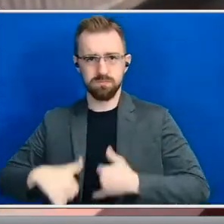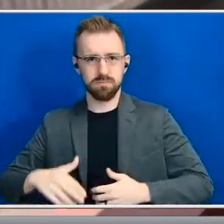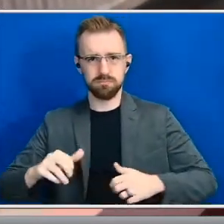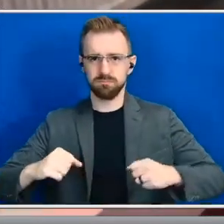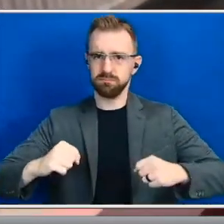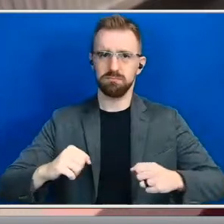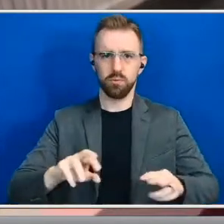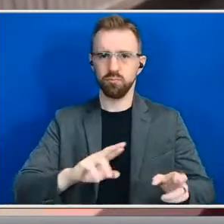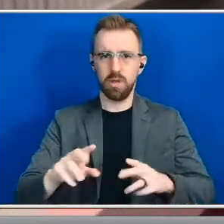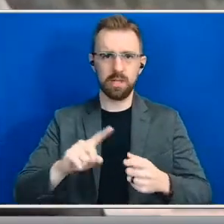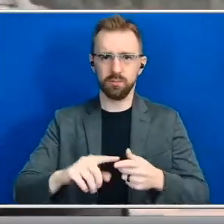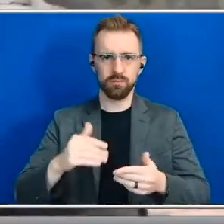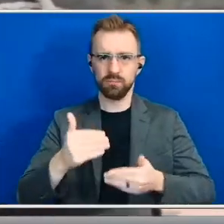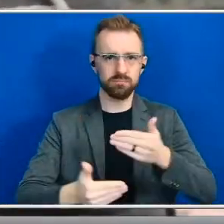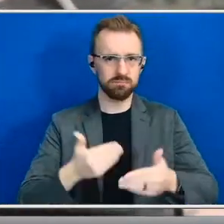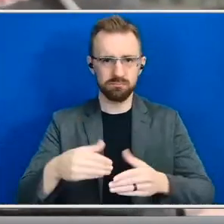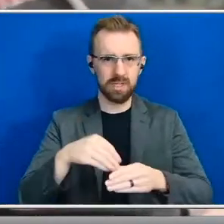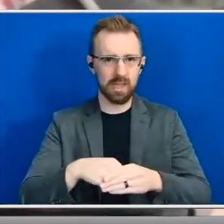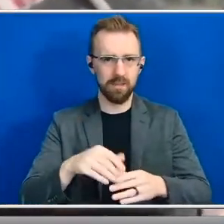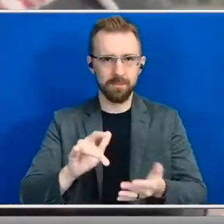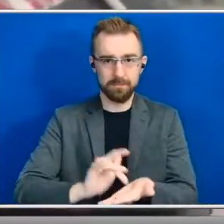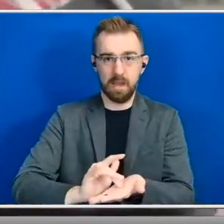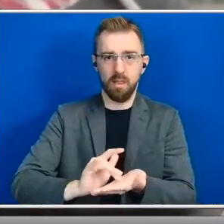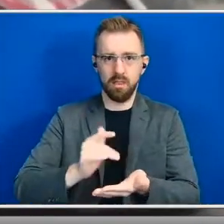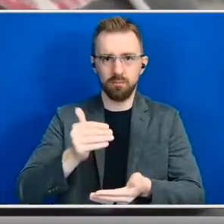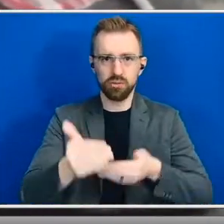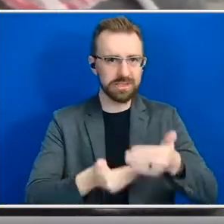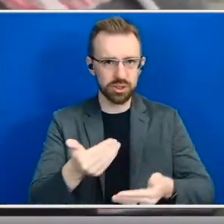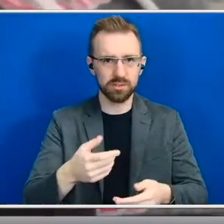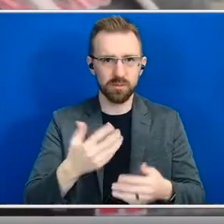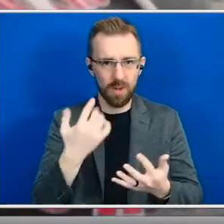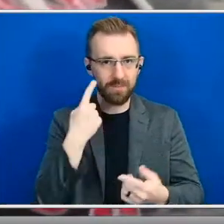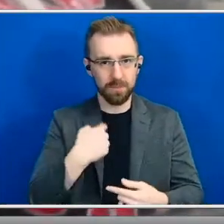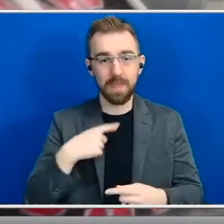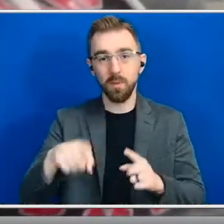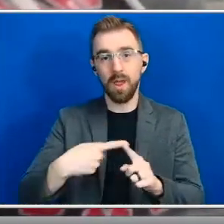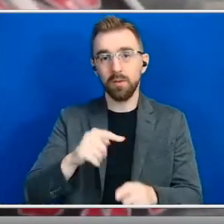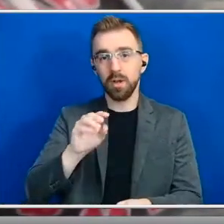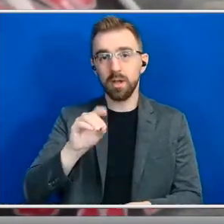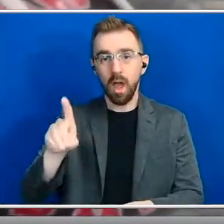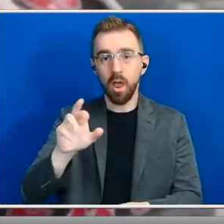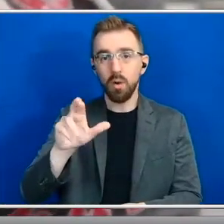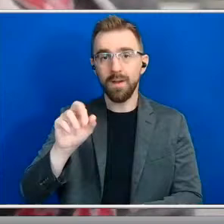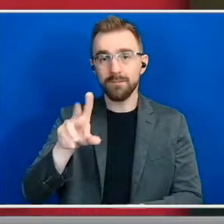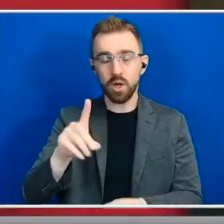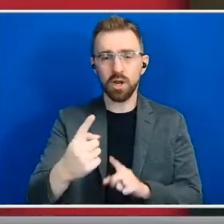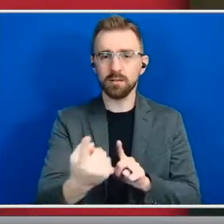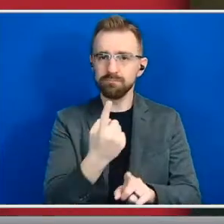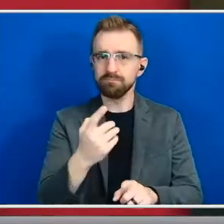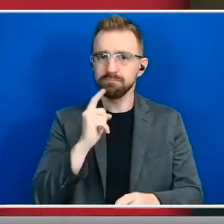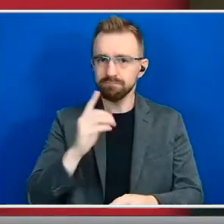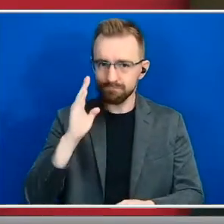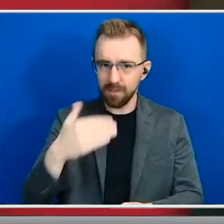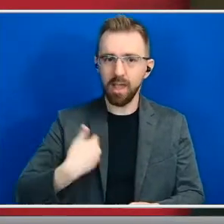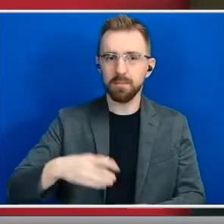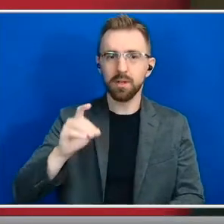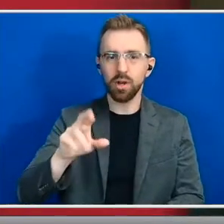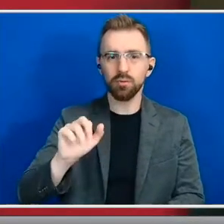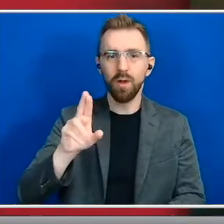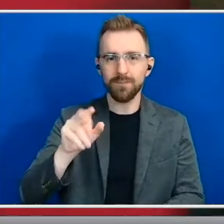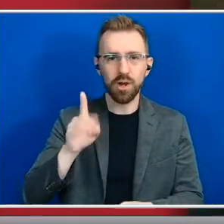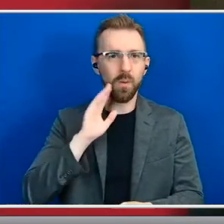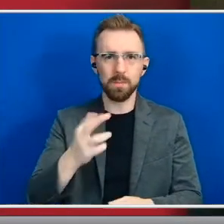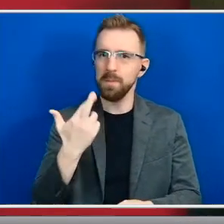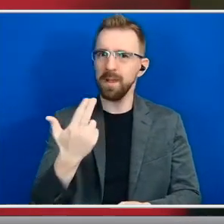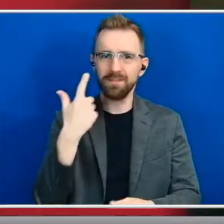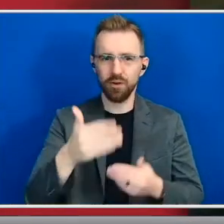standing there waiting for me. And that's when he came out and he said, hello, I'm Dr. Crawford, and I'm going to be your best friend for life. They liked that,